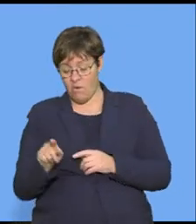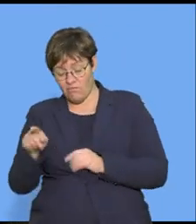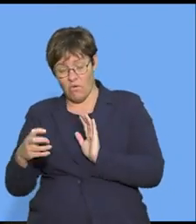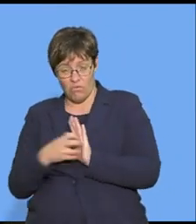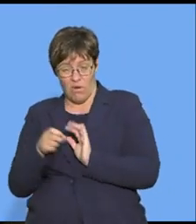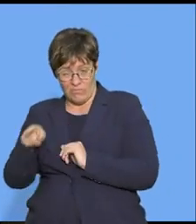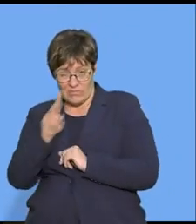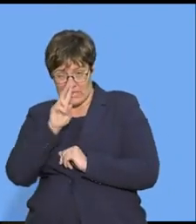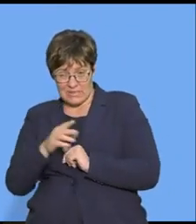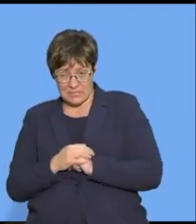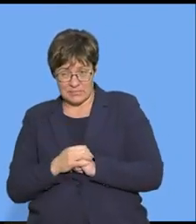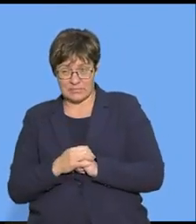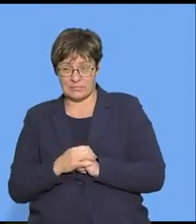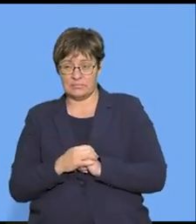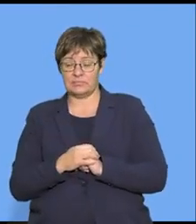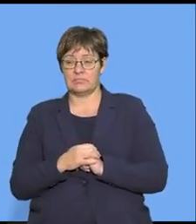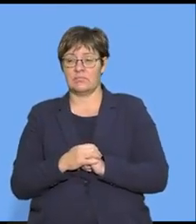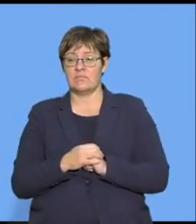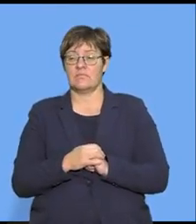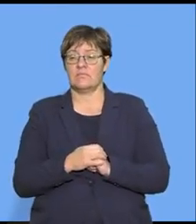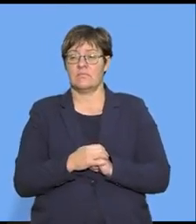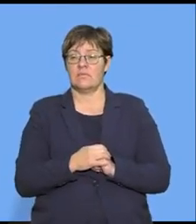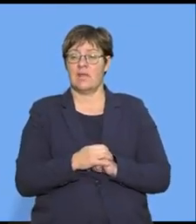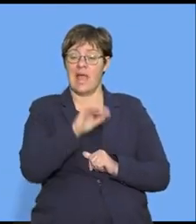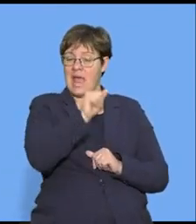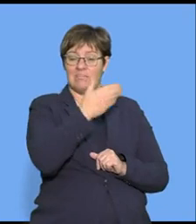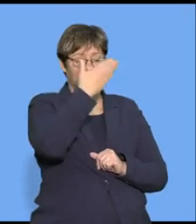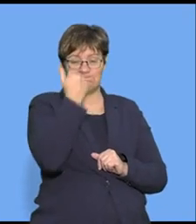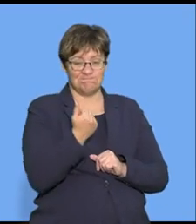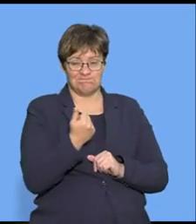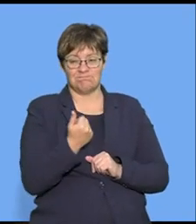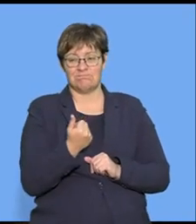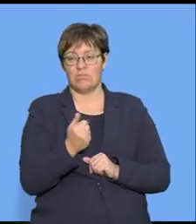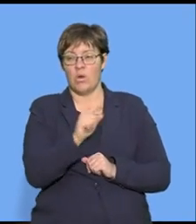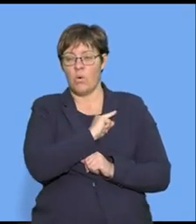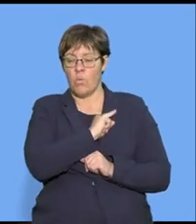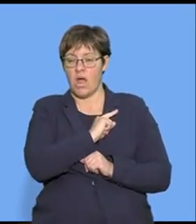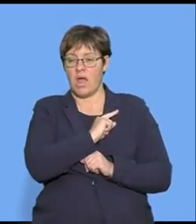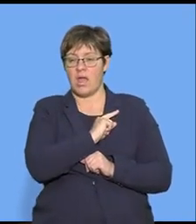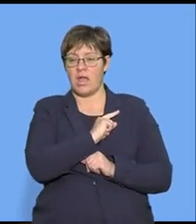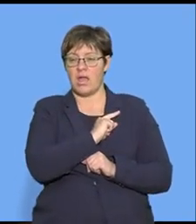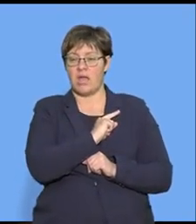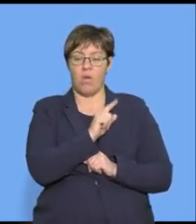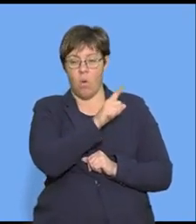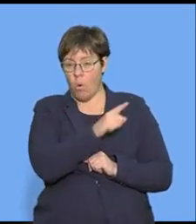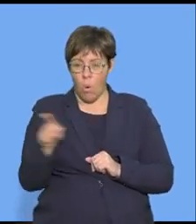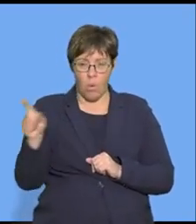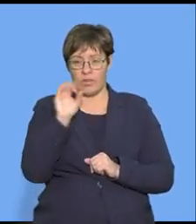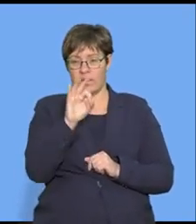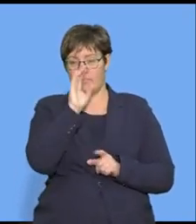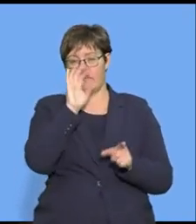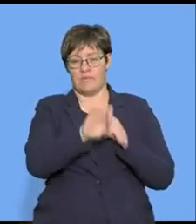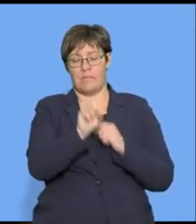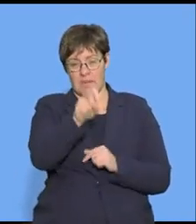here, right? And then we don't know what A is because all the three letters need to be found. So